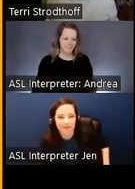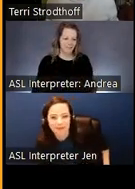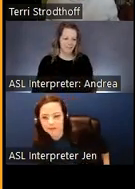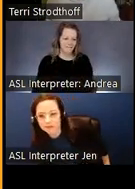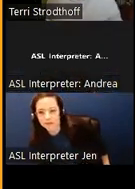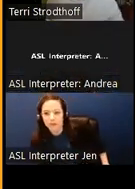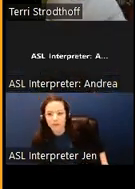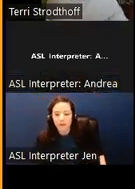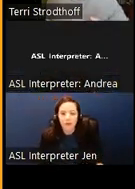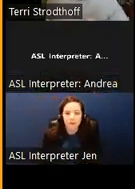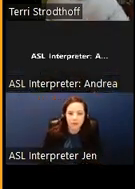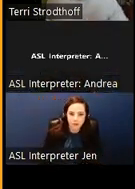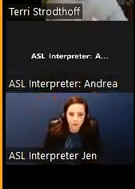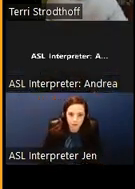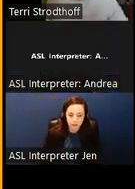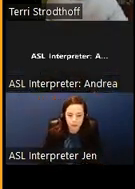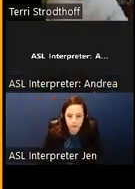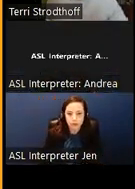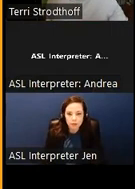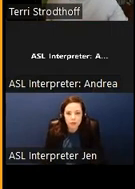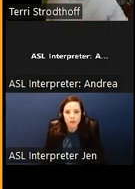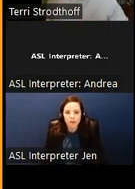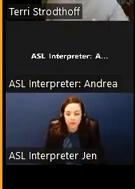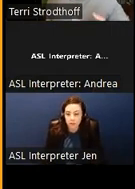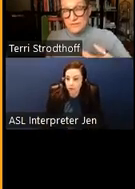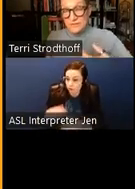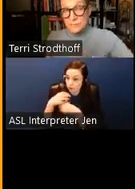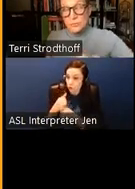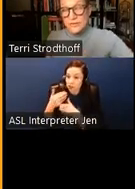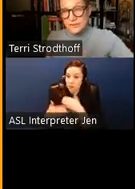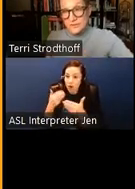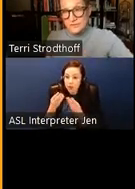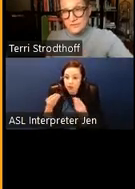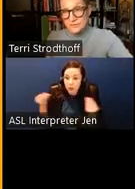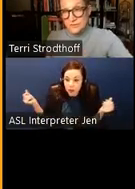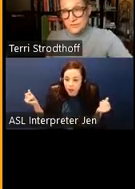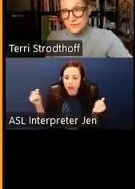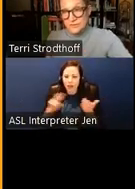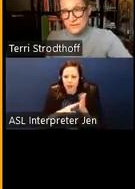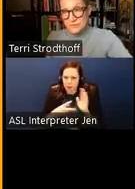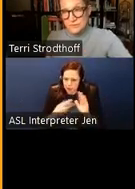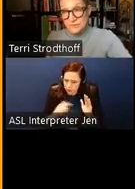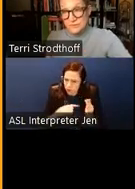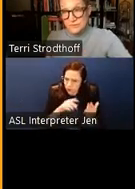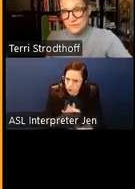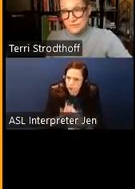And for us, the process of healing means then that it is a reconnection to our authentic